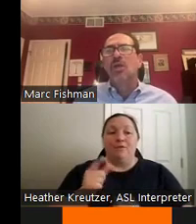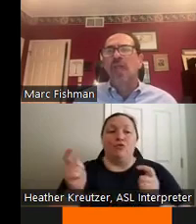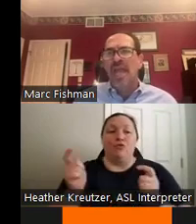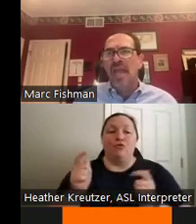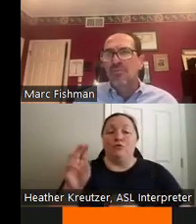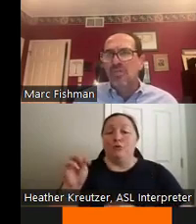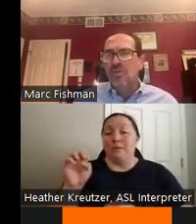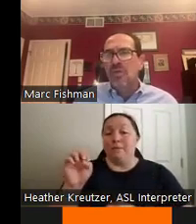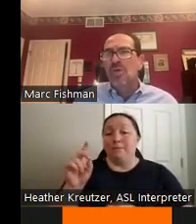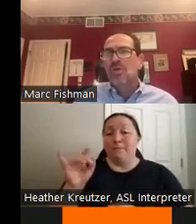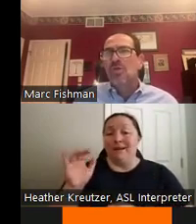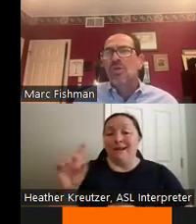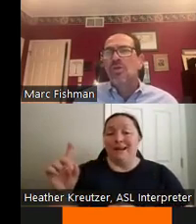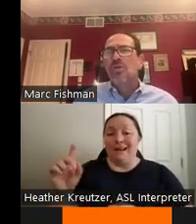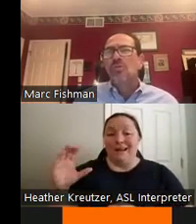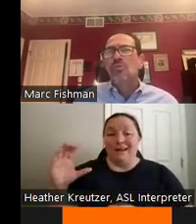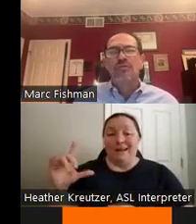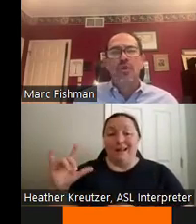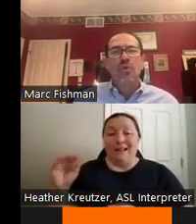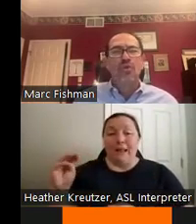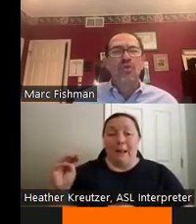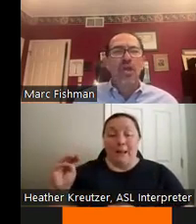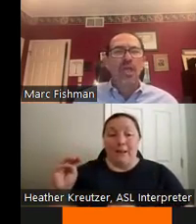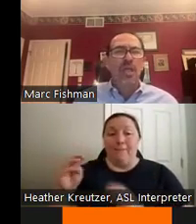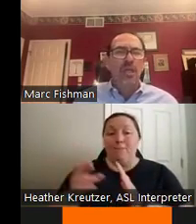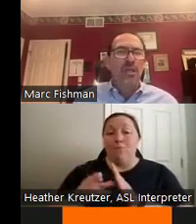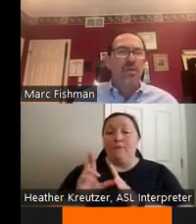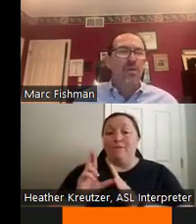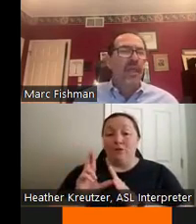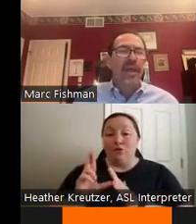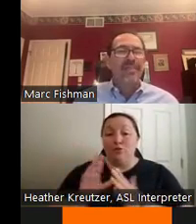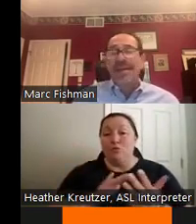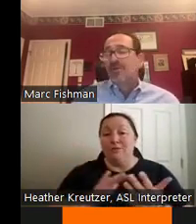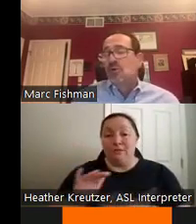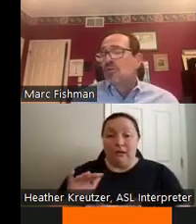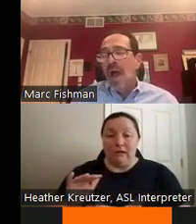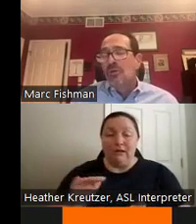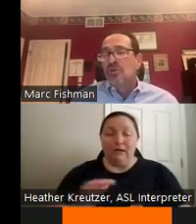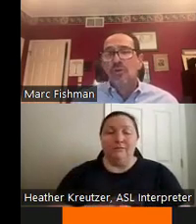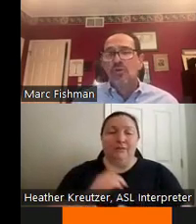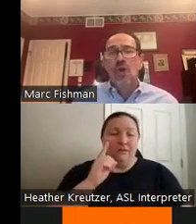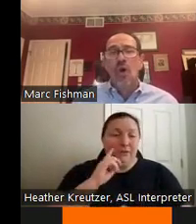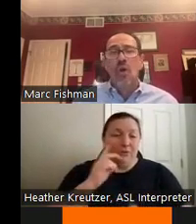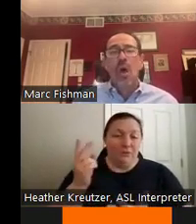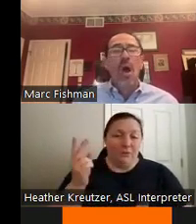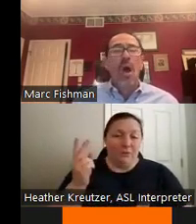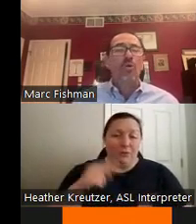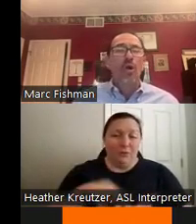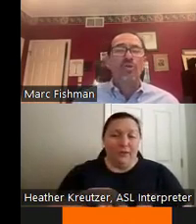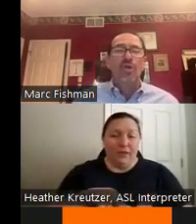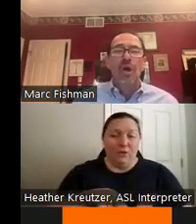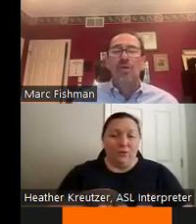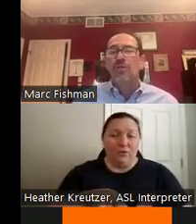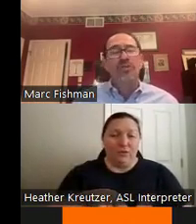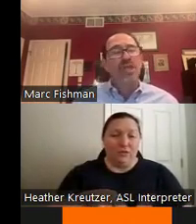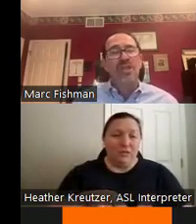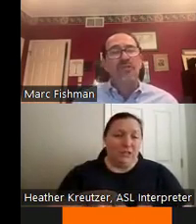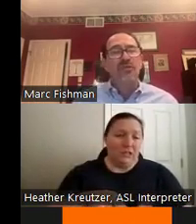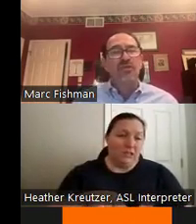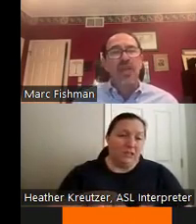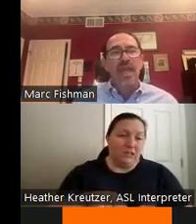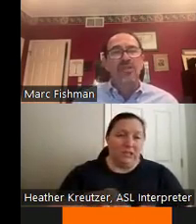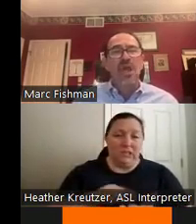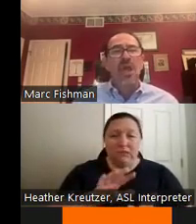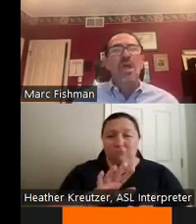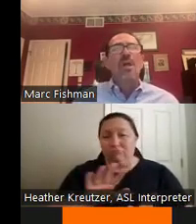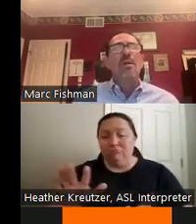Medicaid claims review study looking at, I think, 2,000 or so across 13